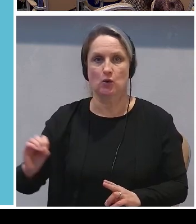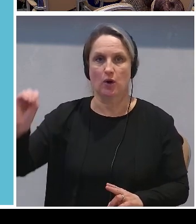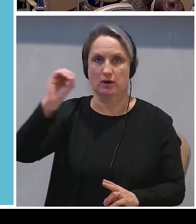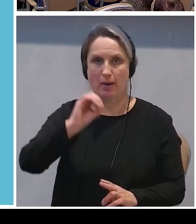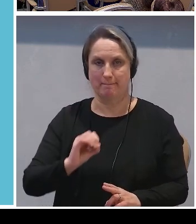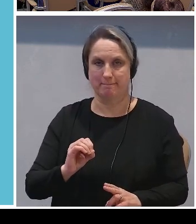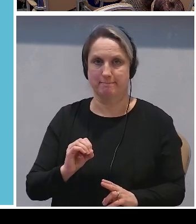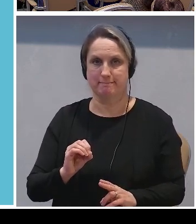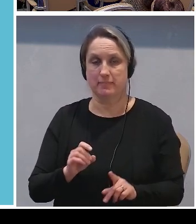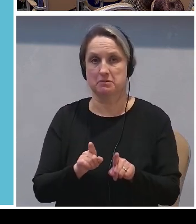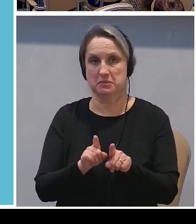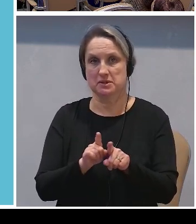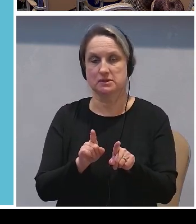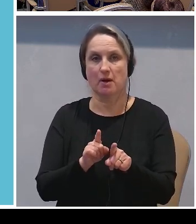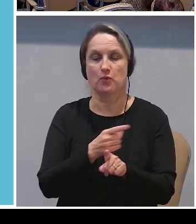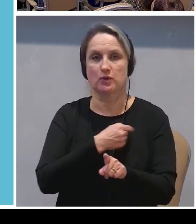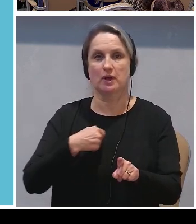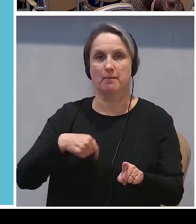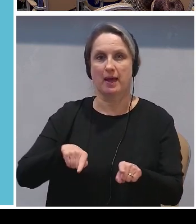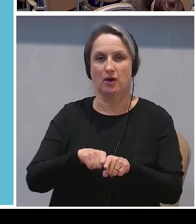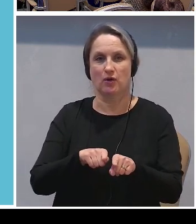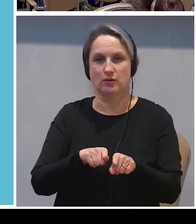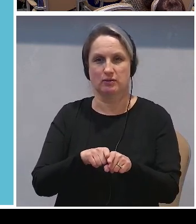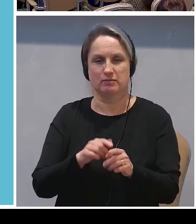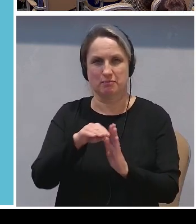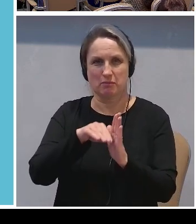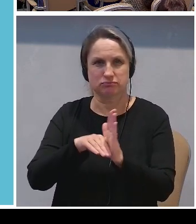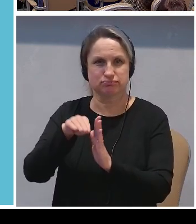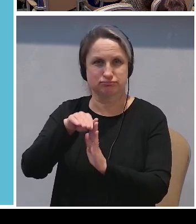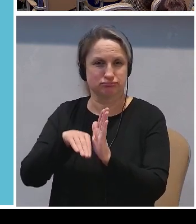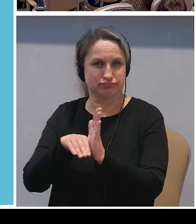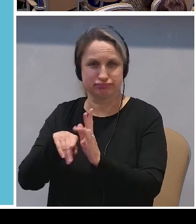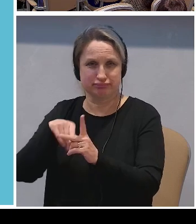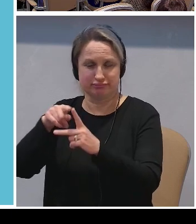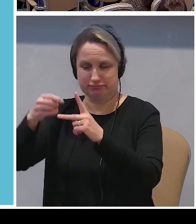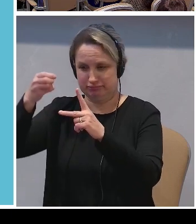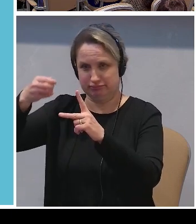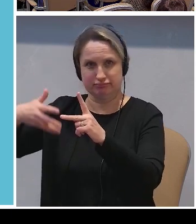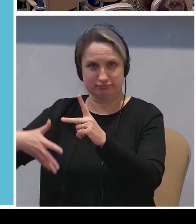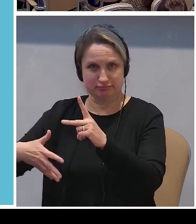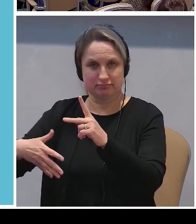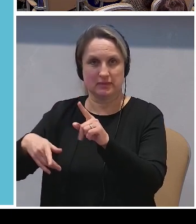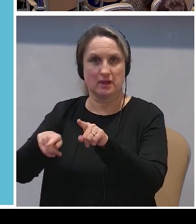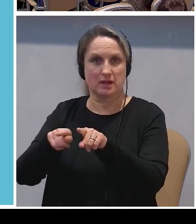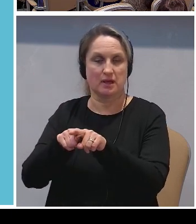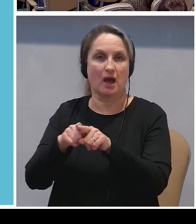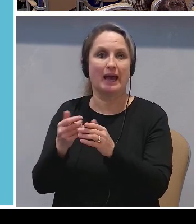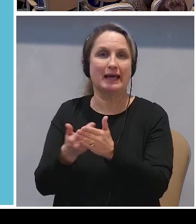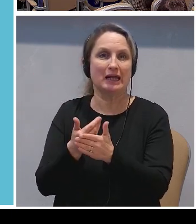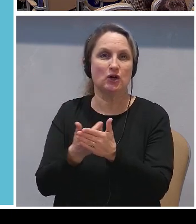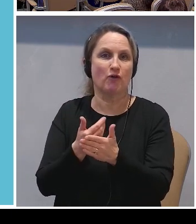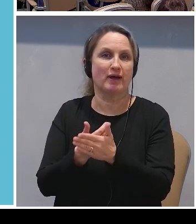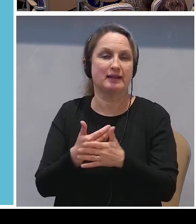for Estonia to work on rare diseases, and also the IHI initiative that is as I said, together commission with